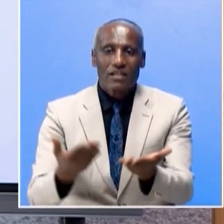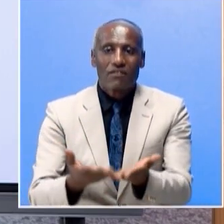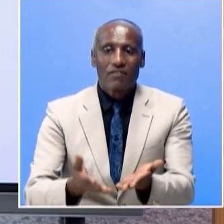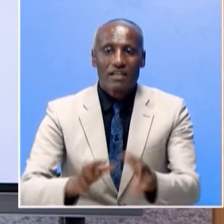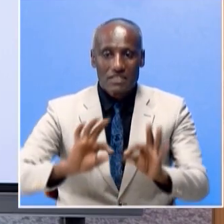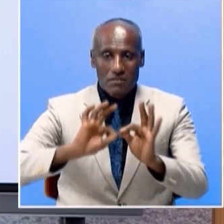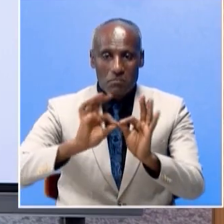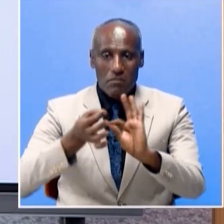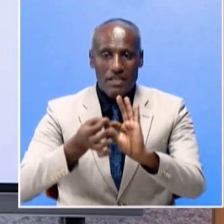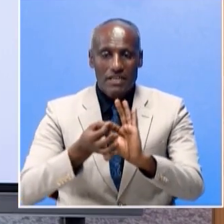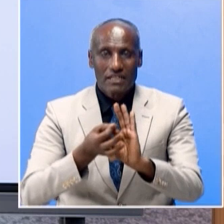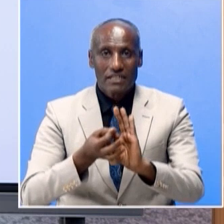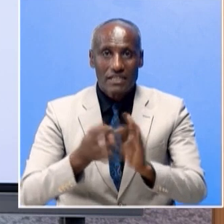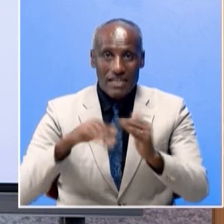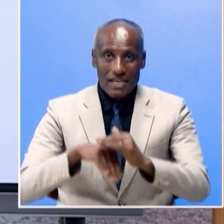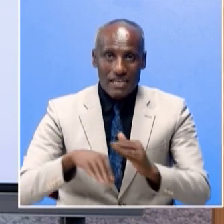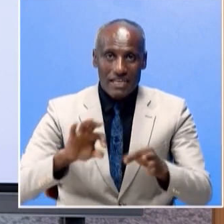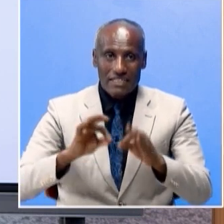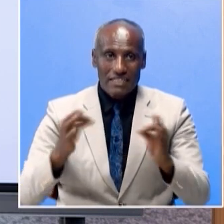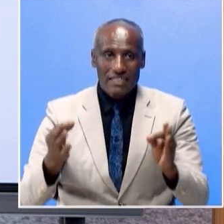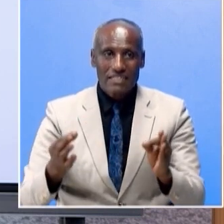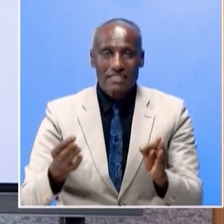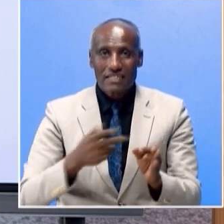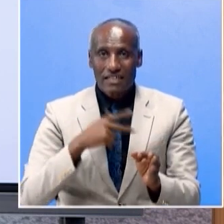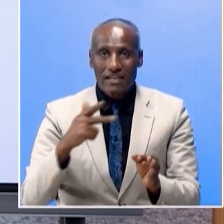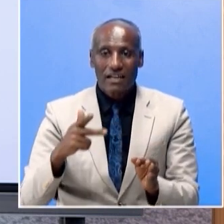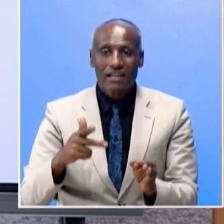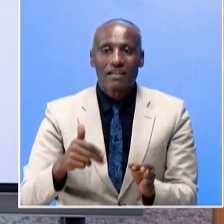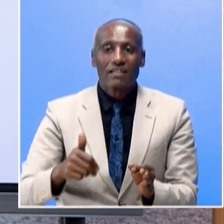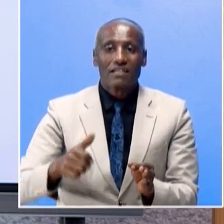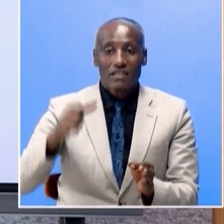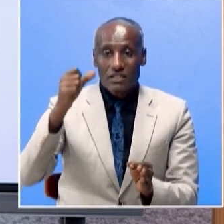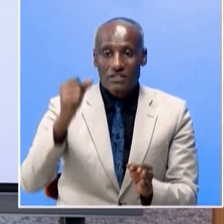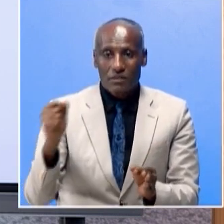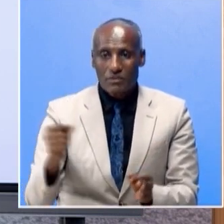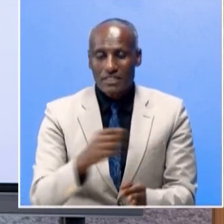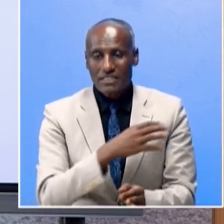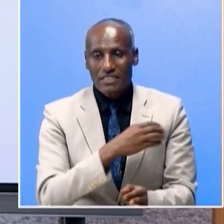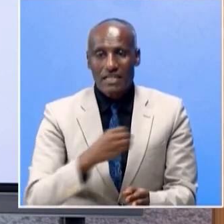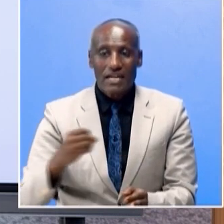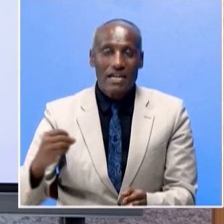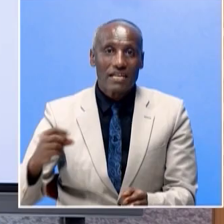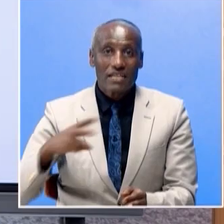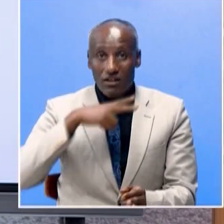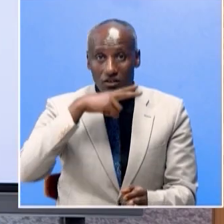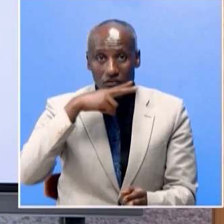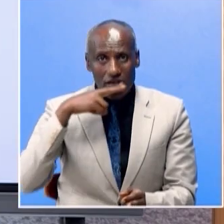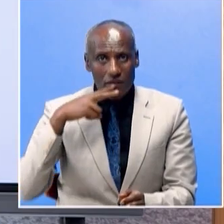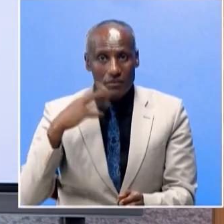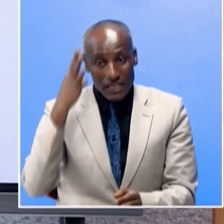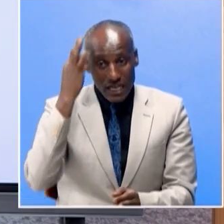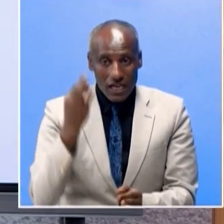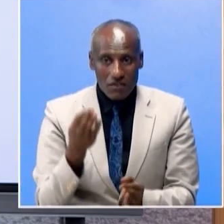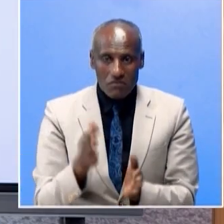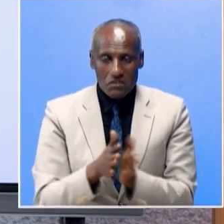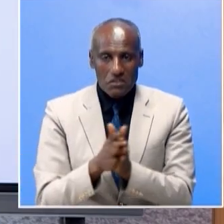and verb. If necessary, we can add object. Is it clear? Good. And